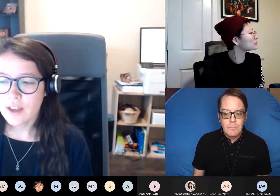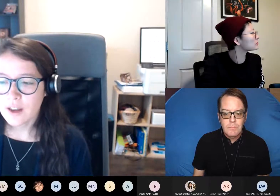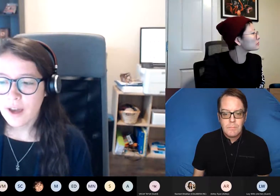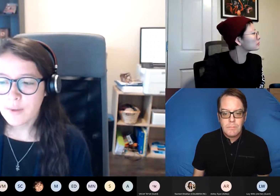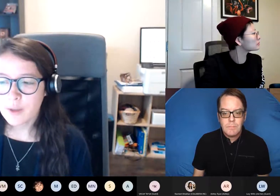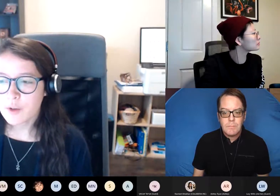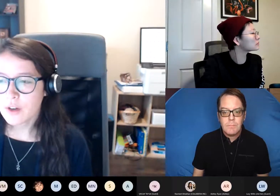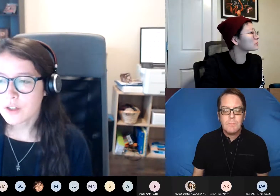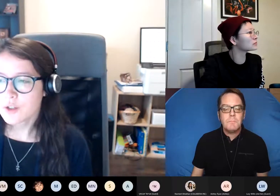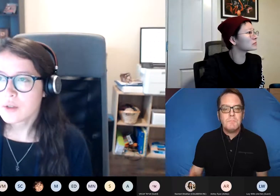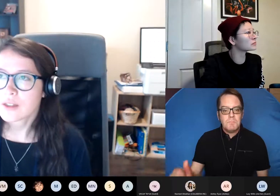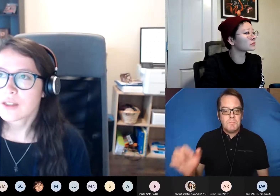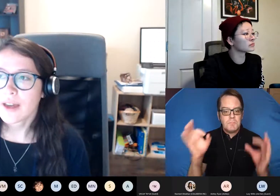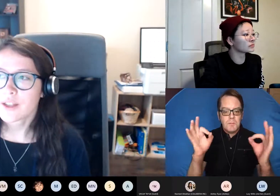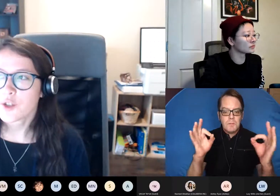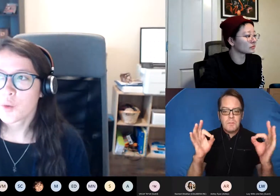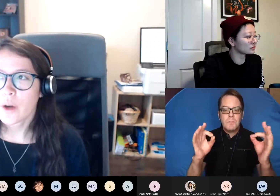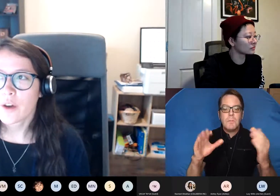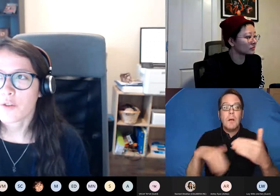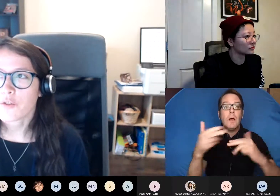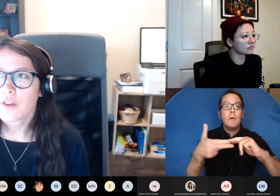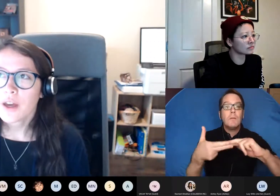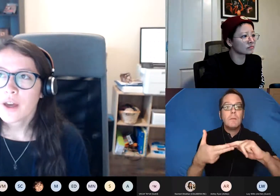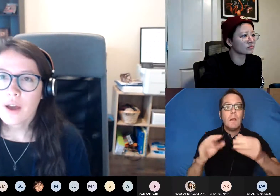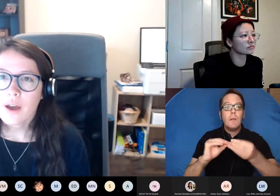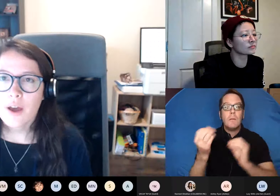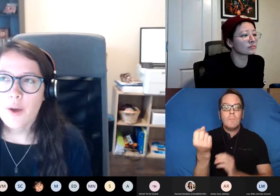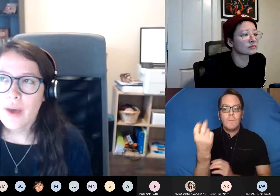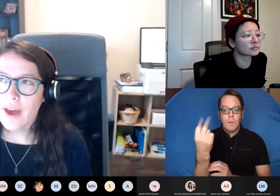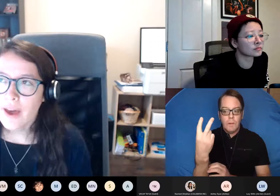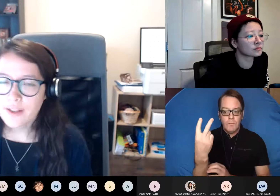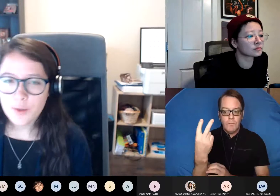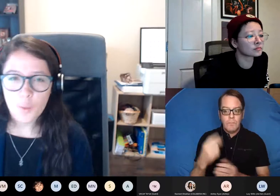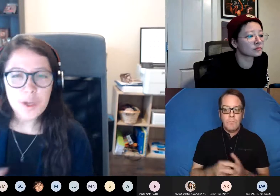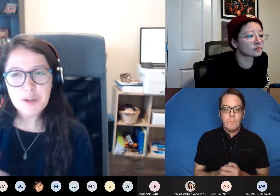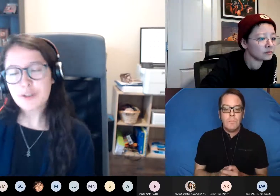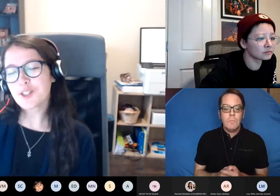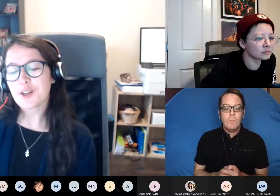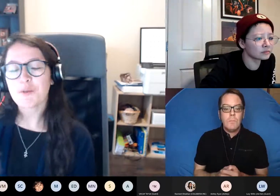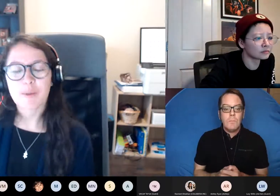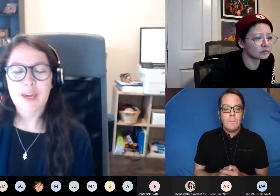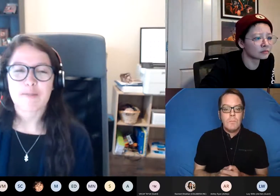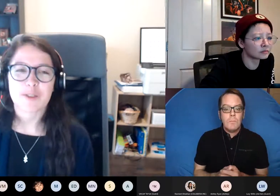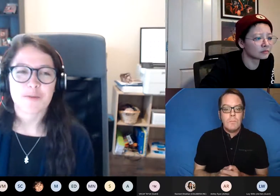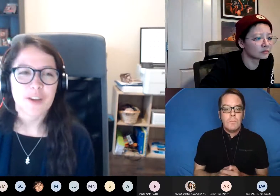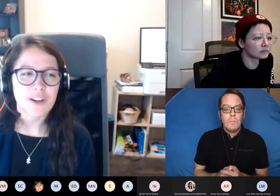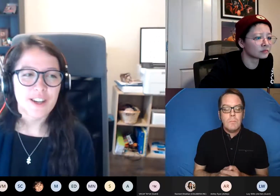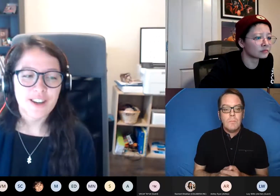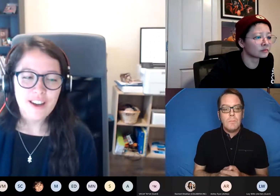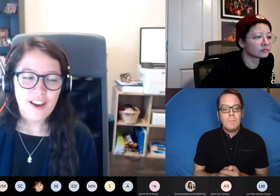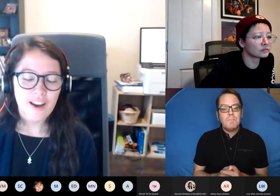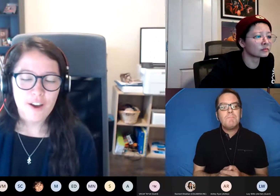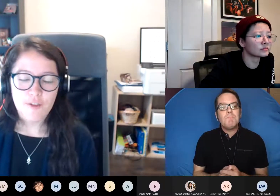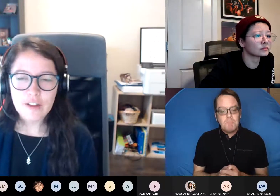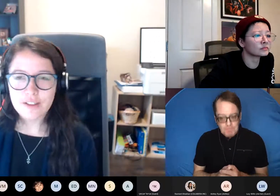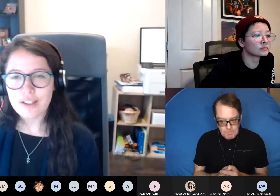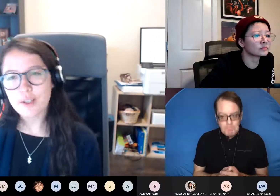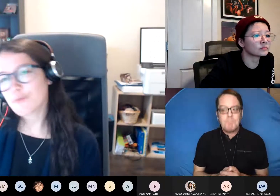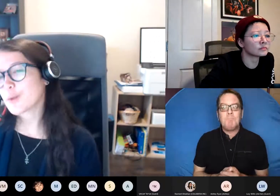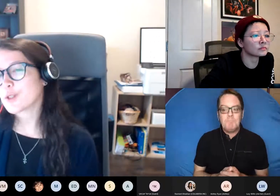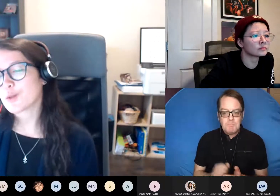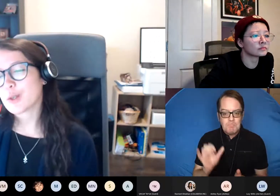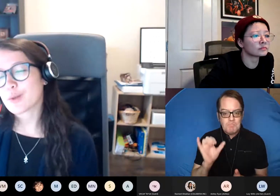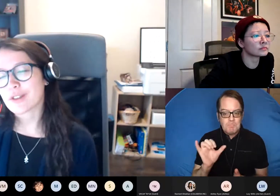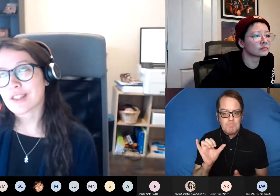Perfect. And I'm going to move on to slide 12. As we understand it, we may have some very fancy